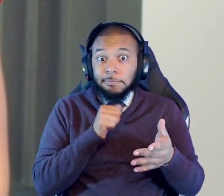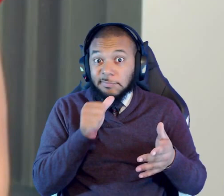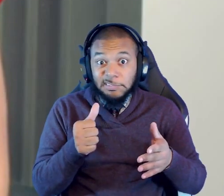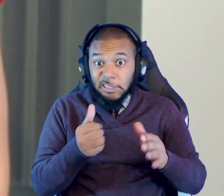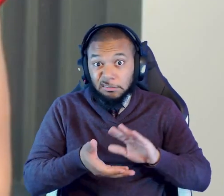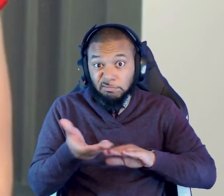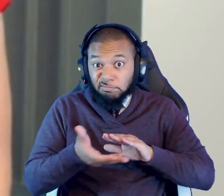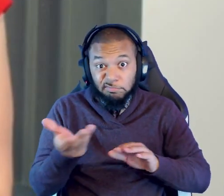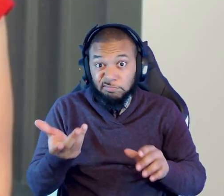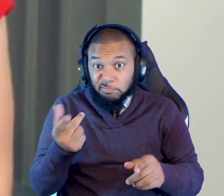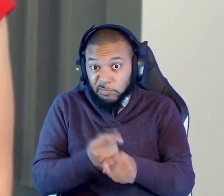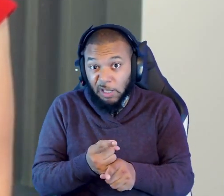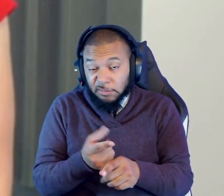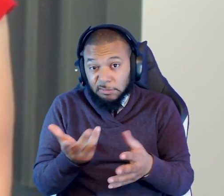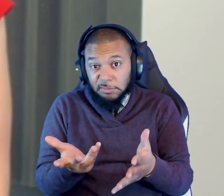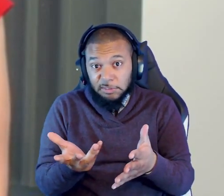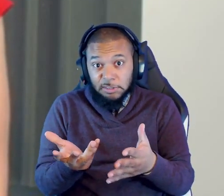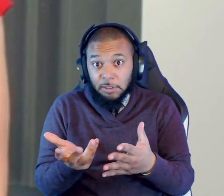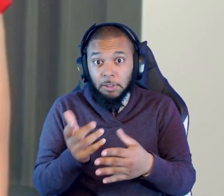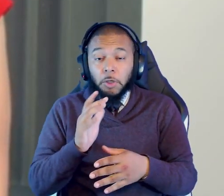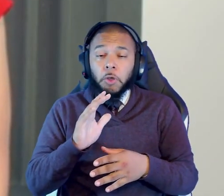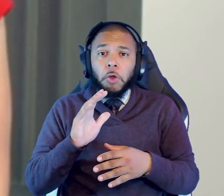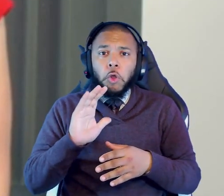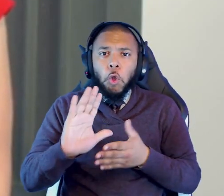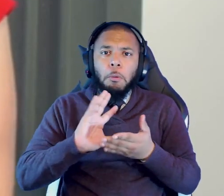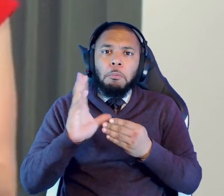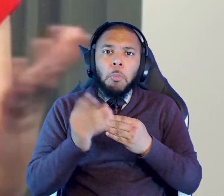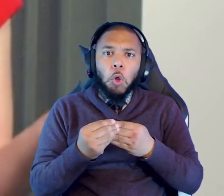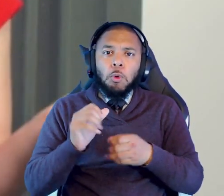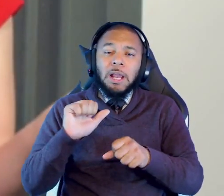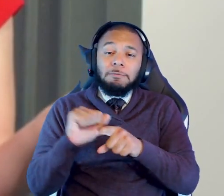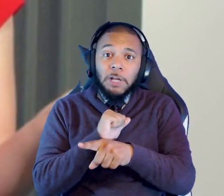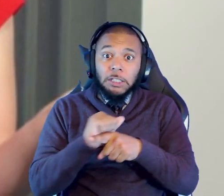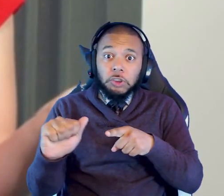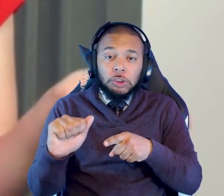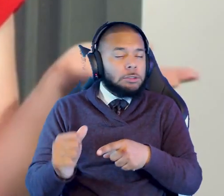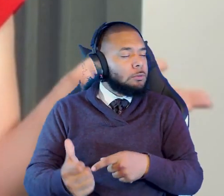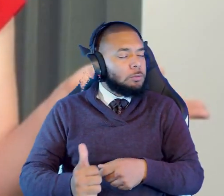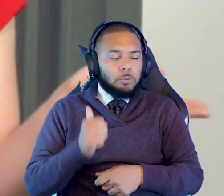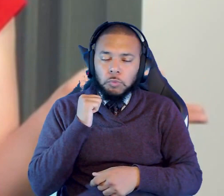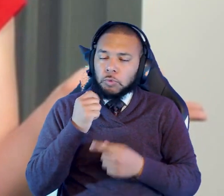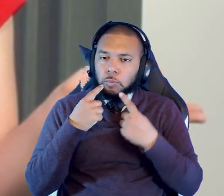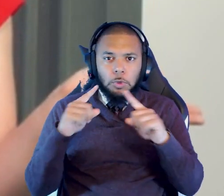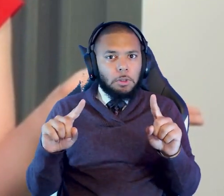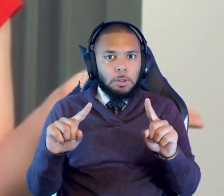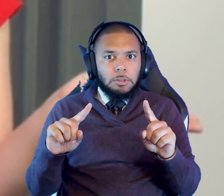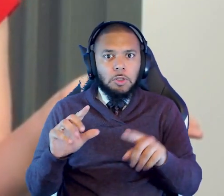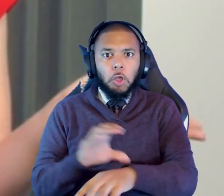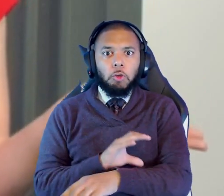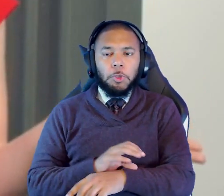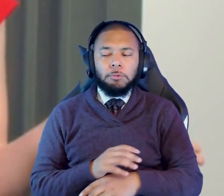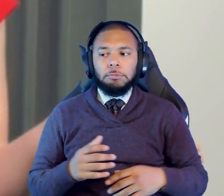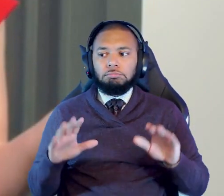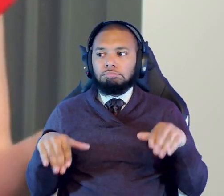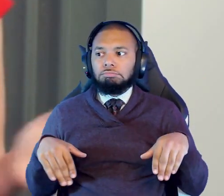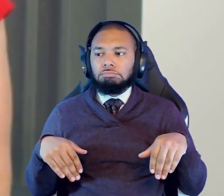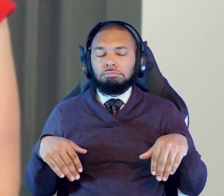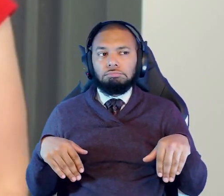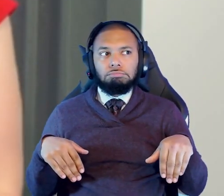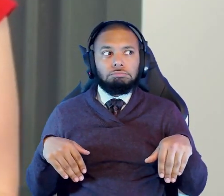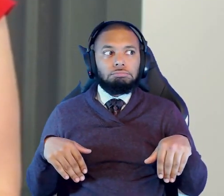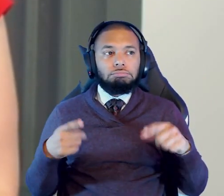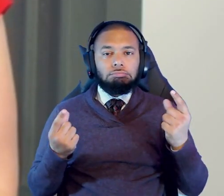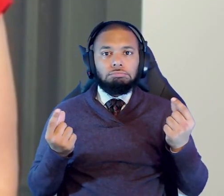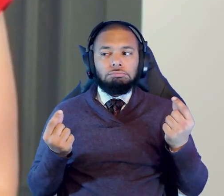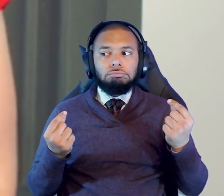operate correctly. The function of your program will not work, and your computer will just sit there and not be able to perform the program at